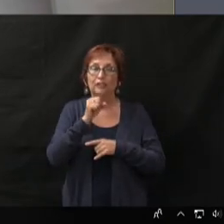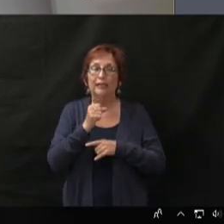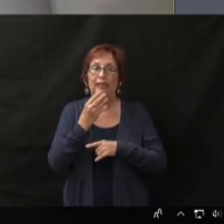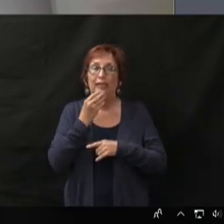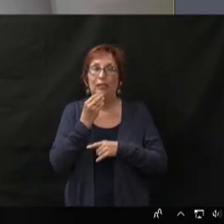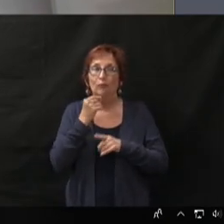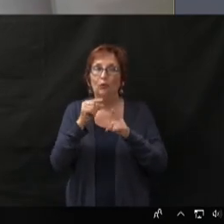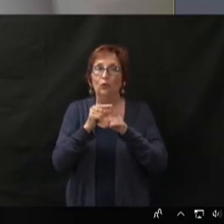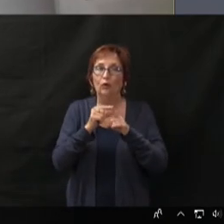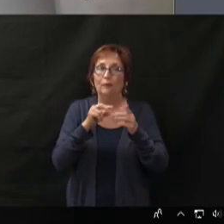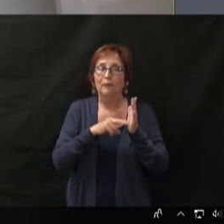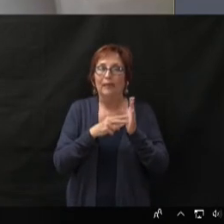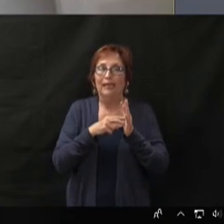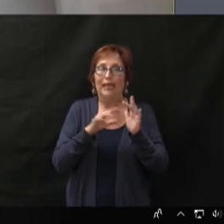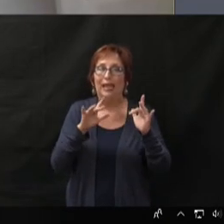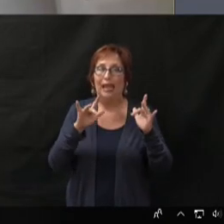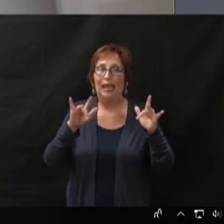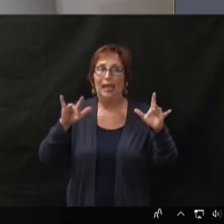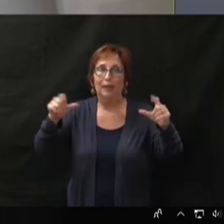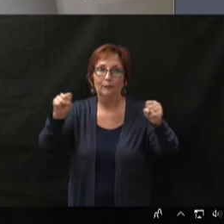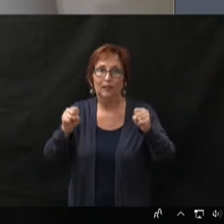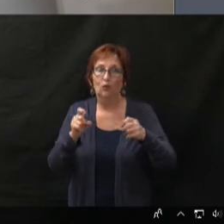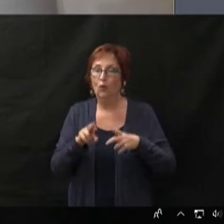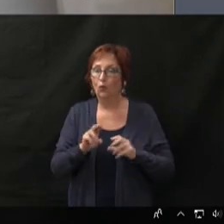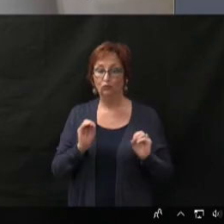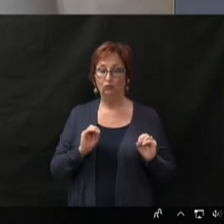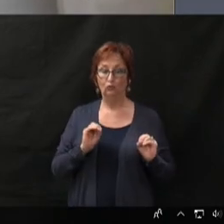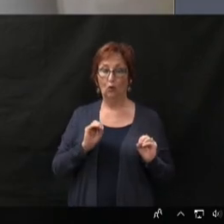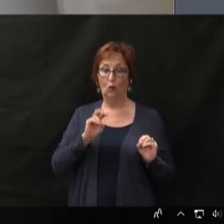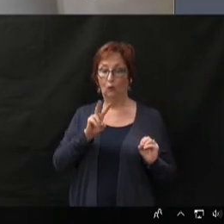emptiness or no vowel sound.